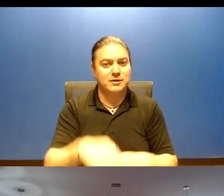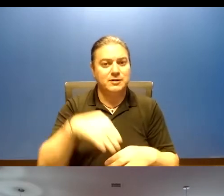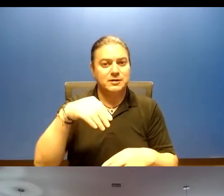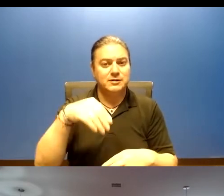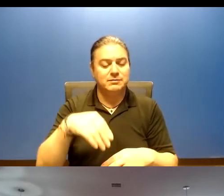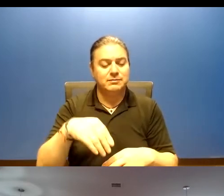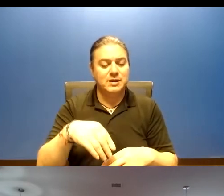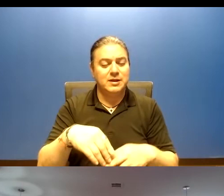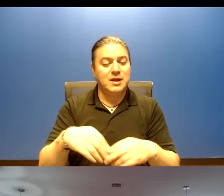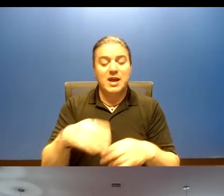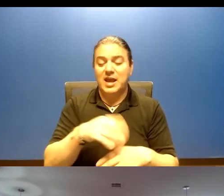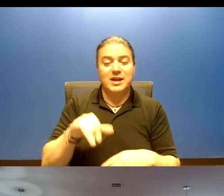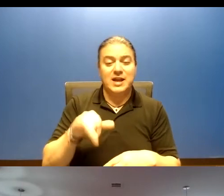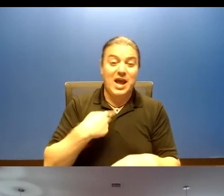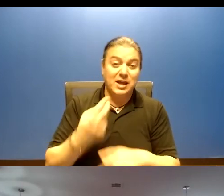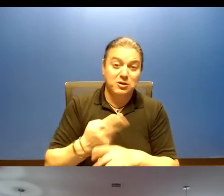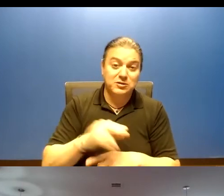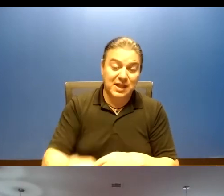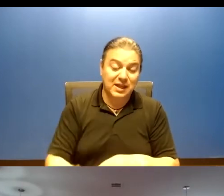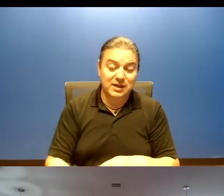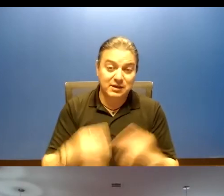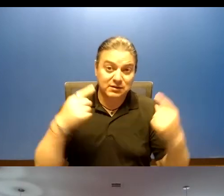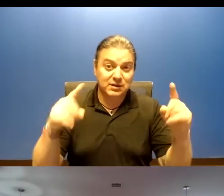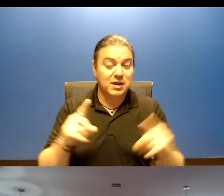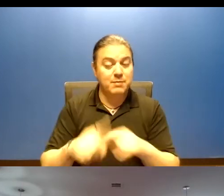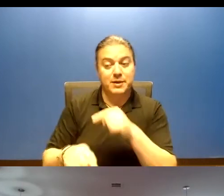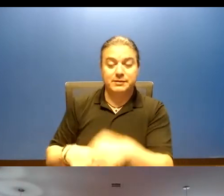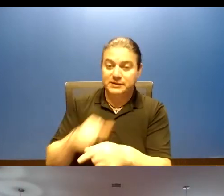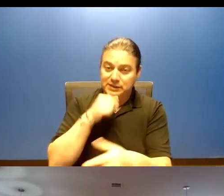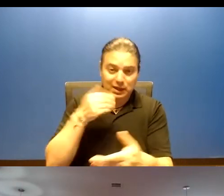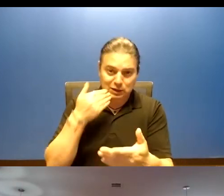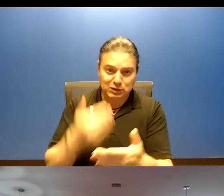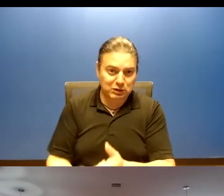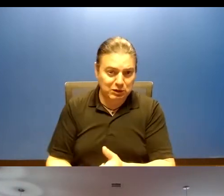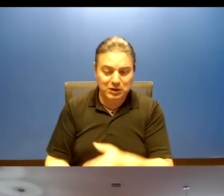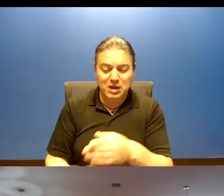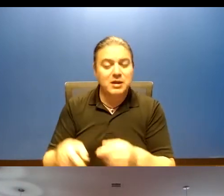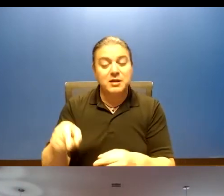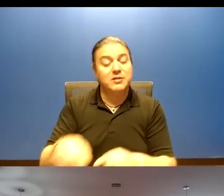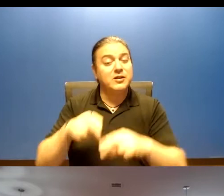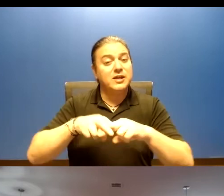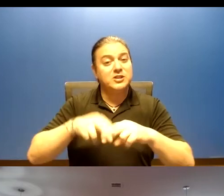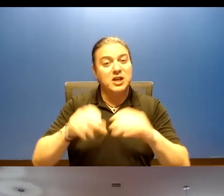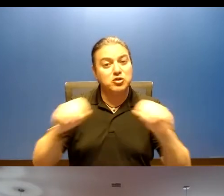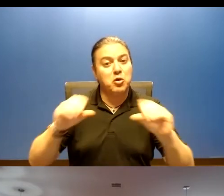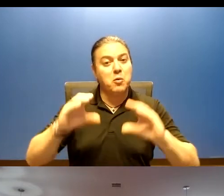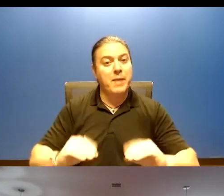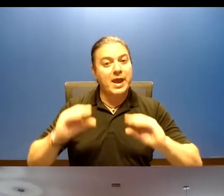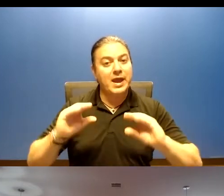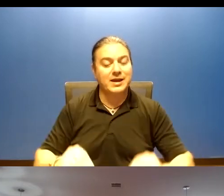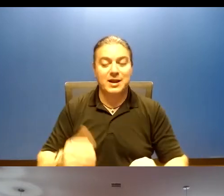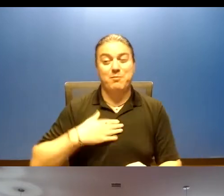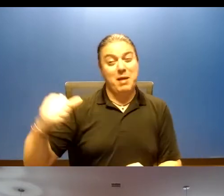with disabilities. So already I was like, I want to contact whoever designed this chair and like let them know, you know, my back is still hurting from